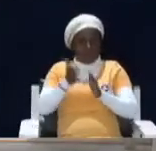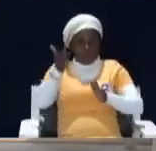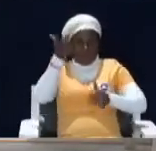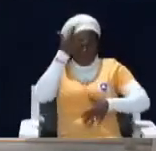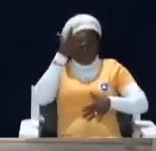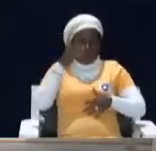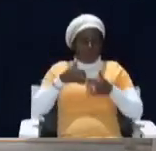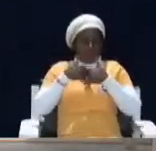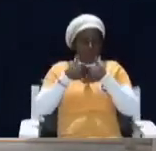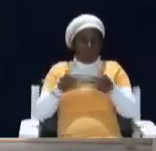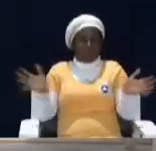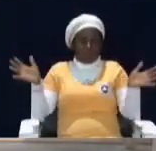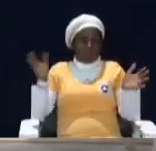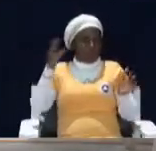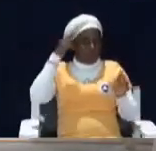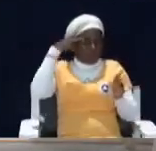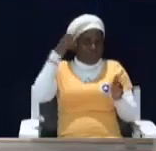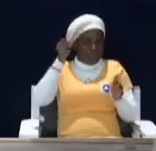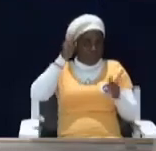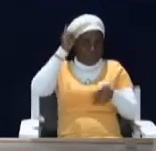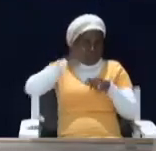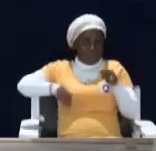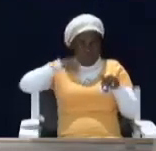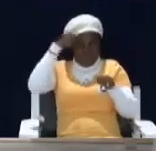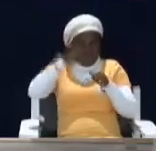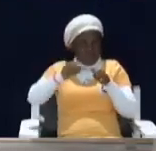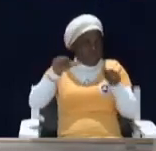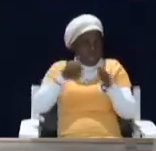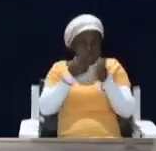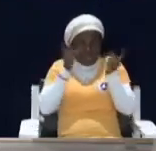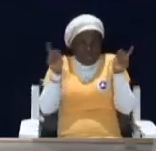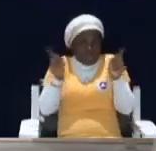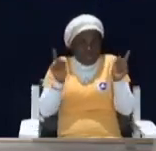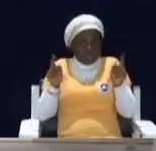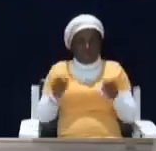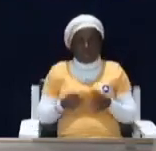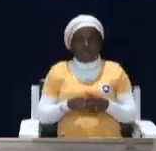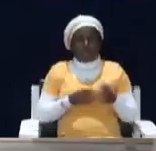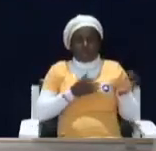his memory of sudden. He could not remember anybody.